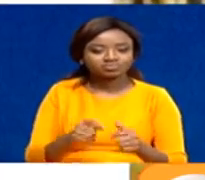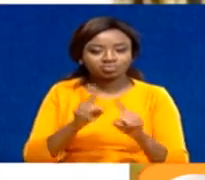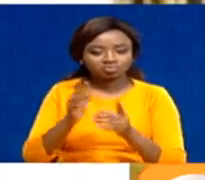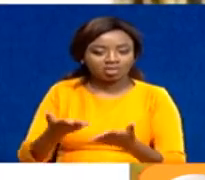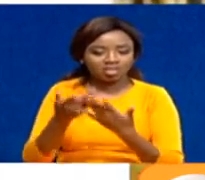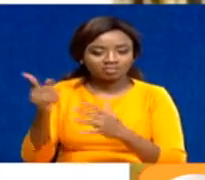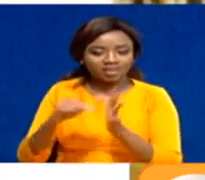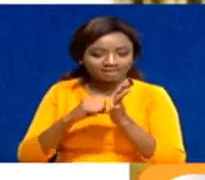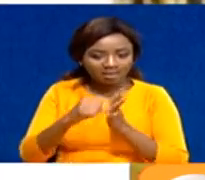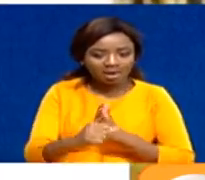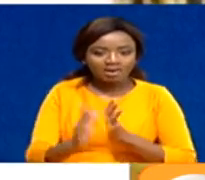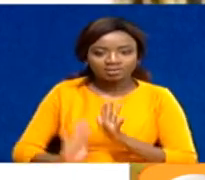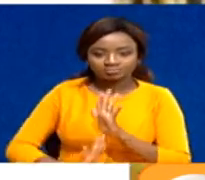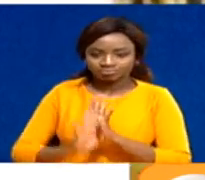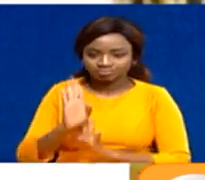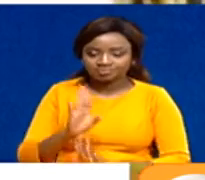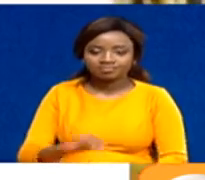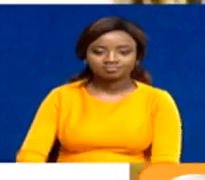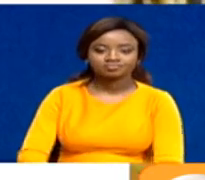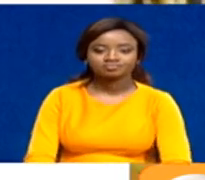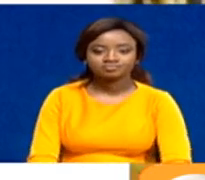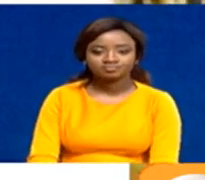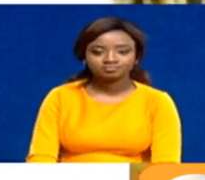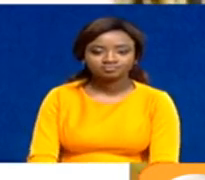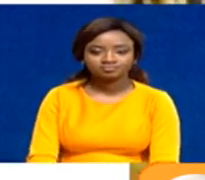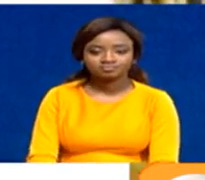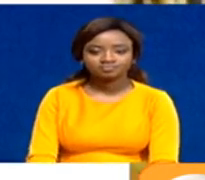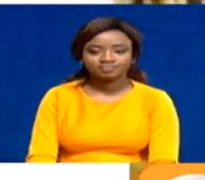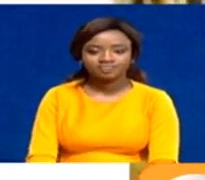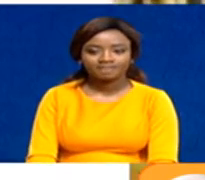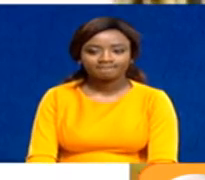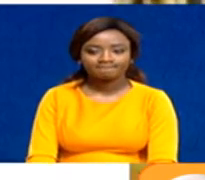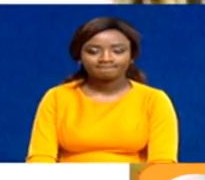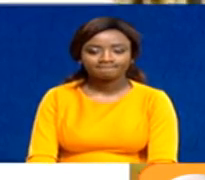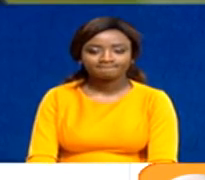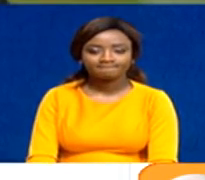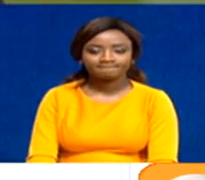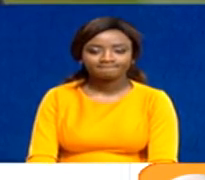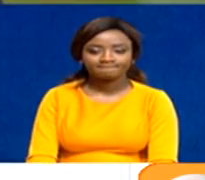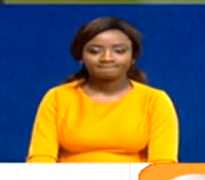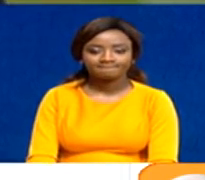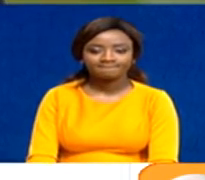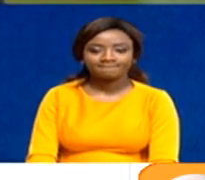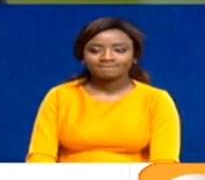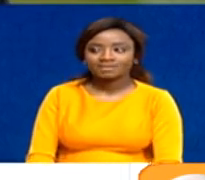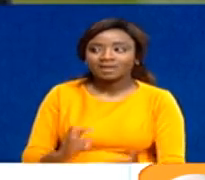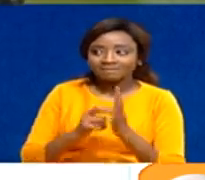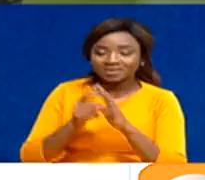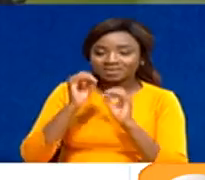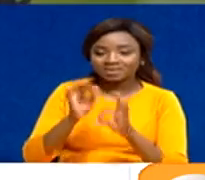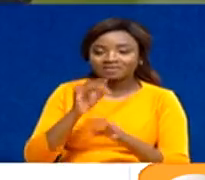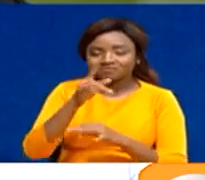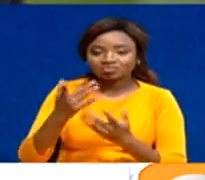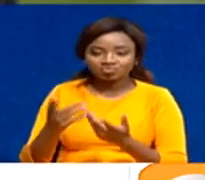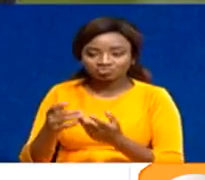the brand, at the same time supports the sport. So we need to look at the commercials around that to make it exciting. So it does not matter whether you're in chess, whether